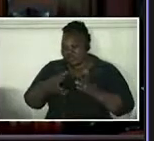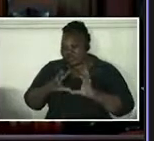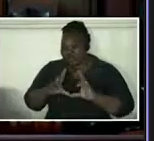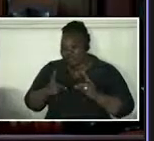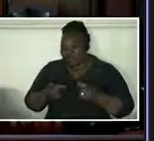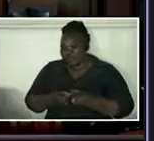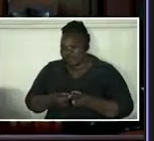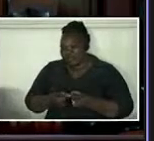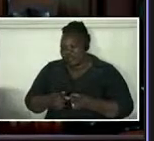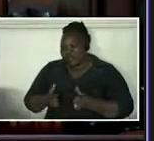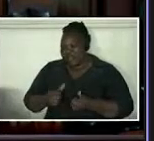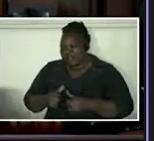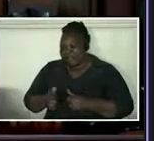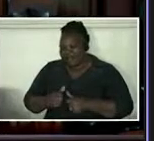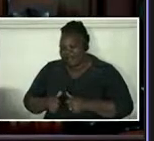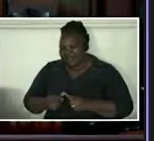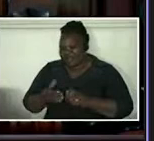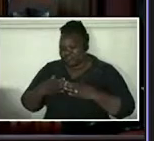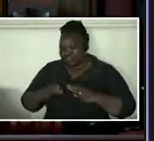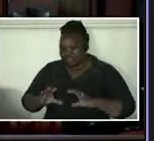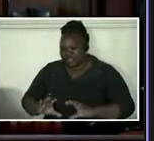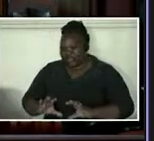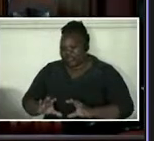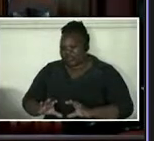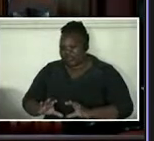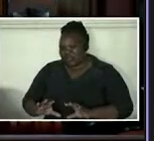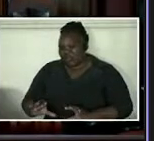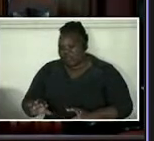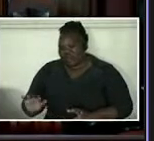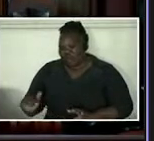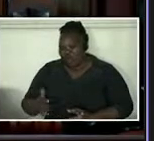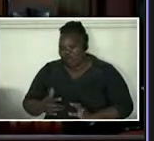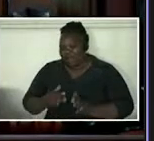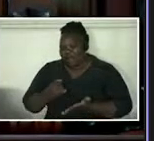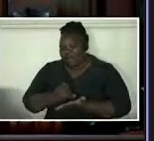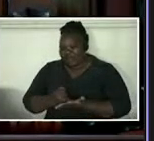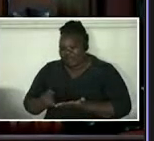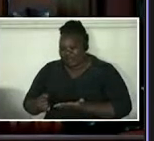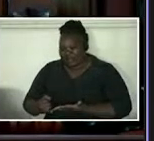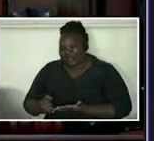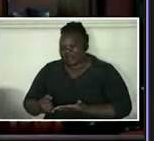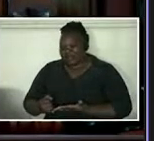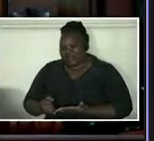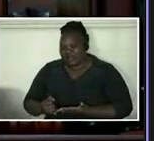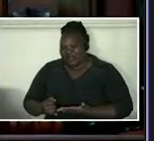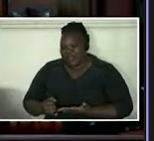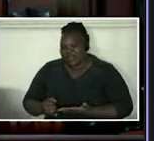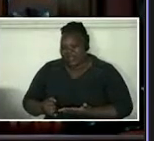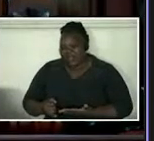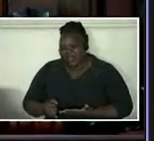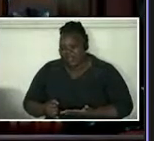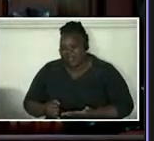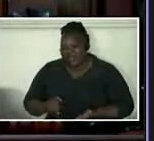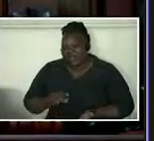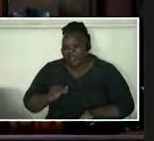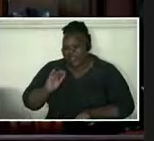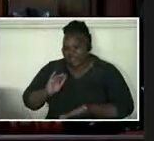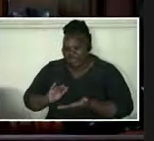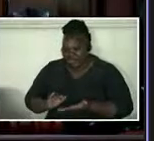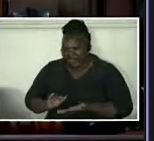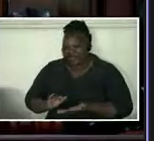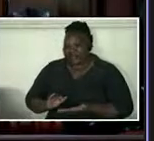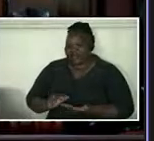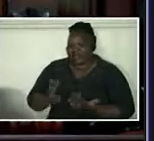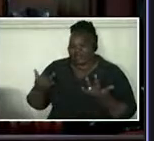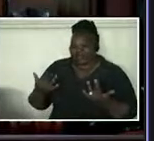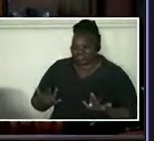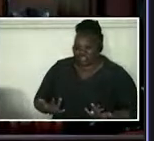defending against the barrage of medical legal cases which only reduce our already strained budget the provincial budget of